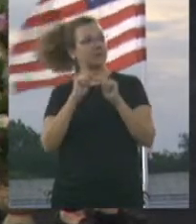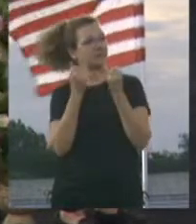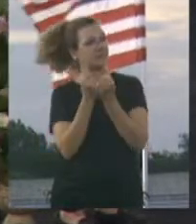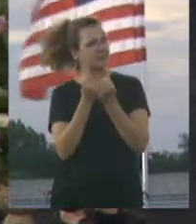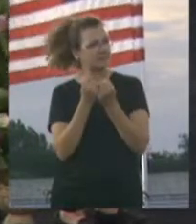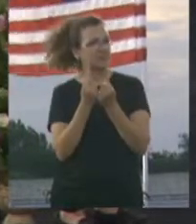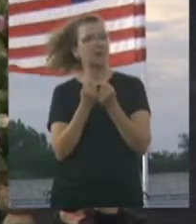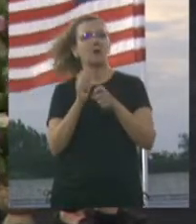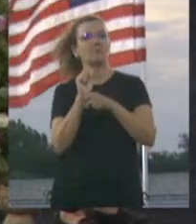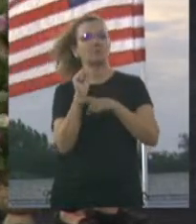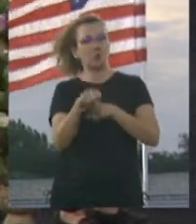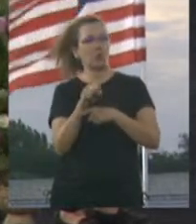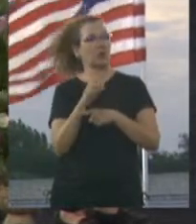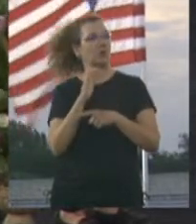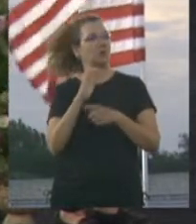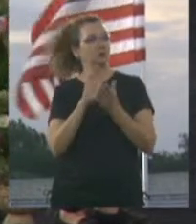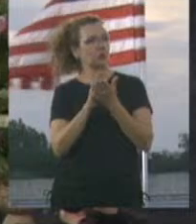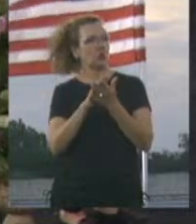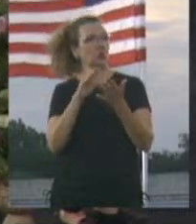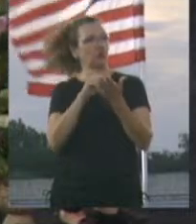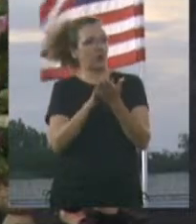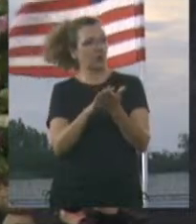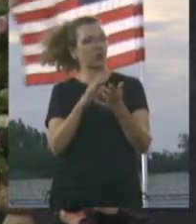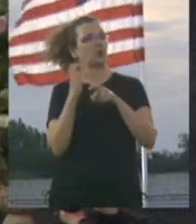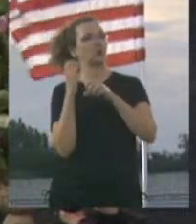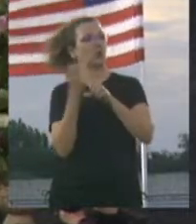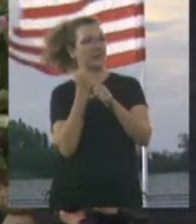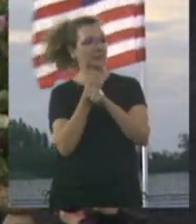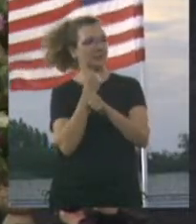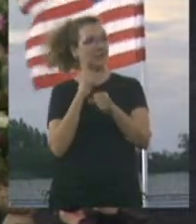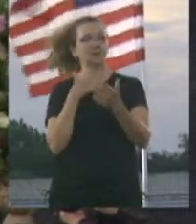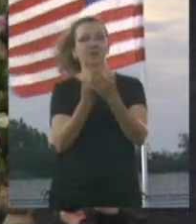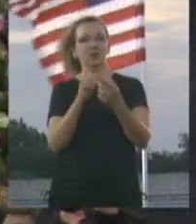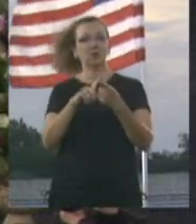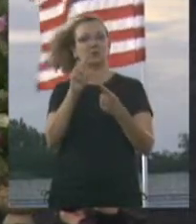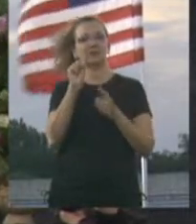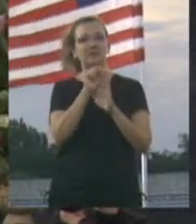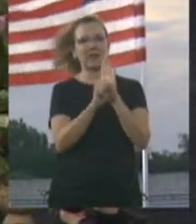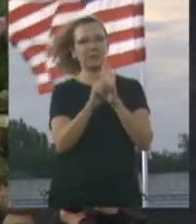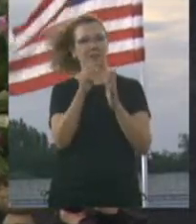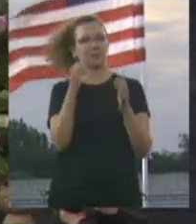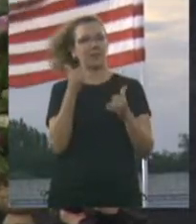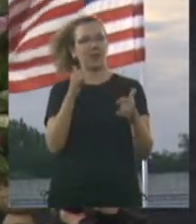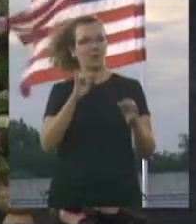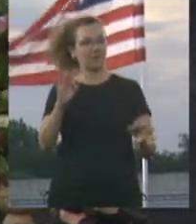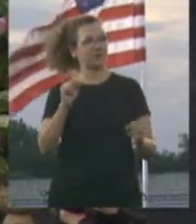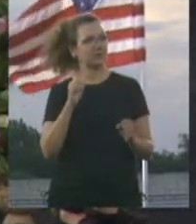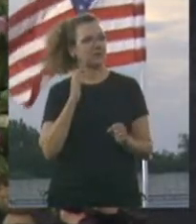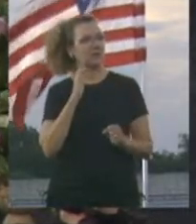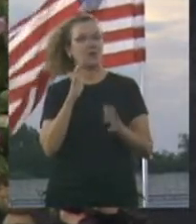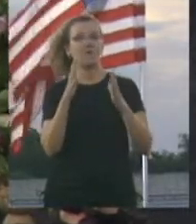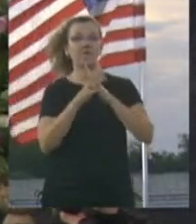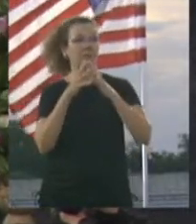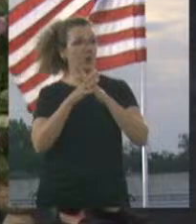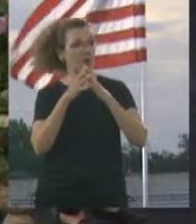in wins, became district champs, and went all the way to the second round of playoffs. Now, football, let's just say we made